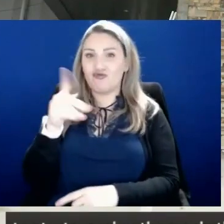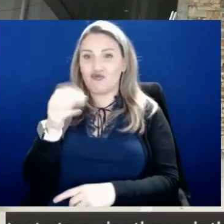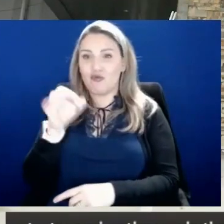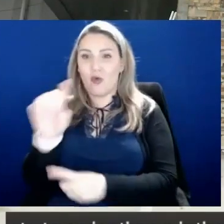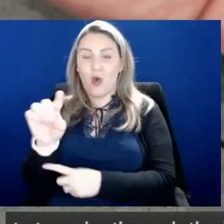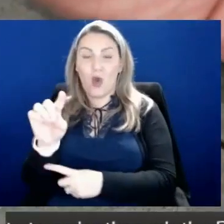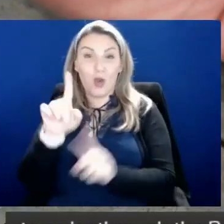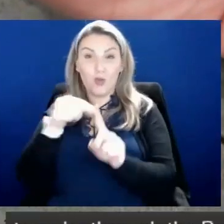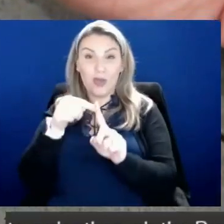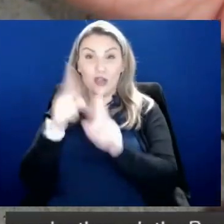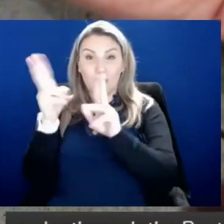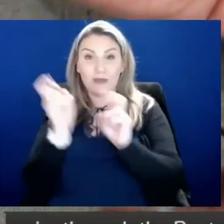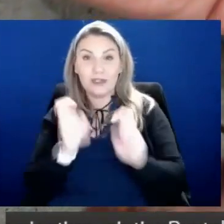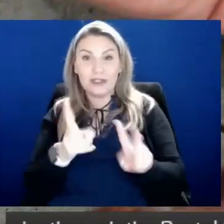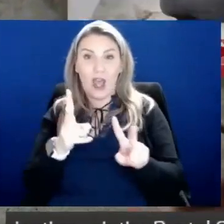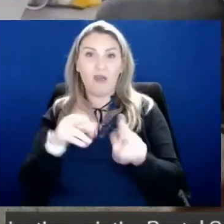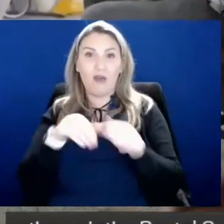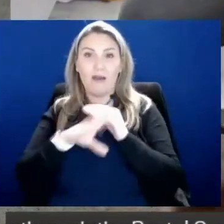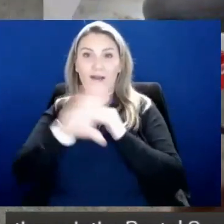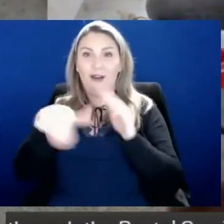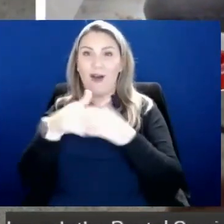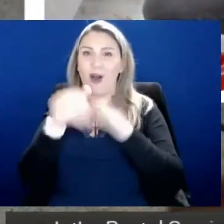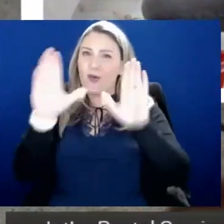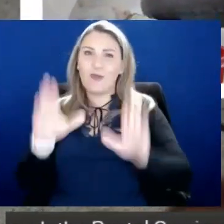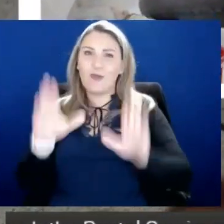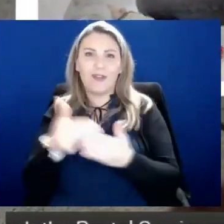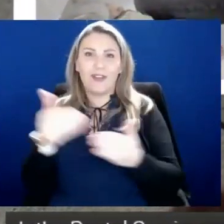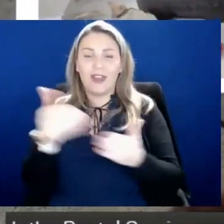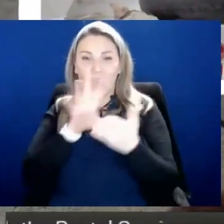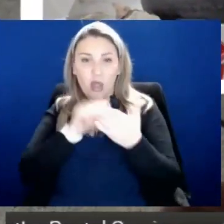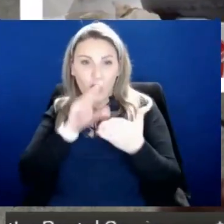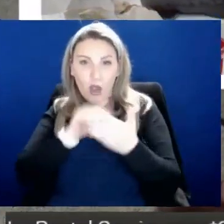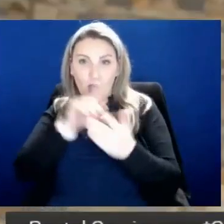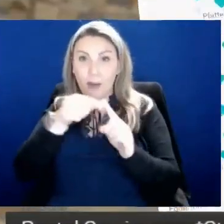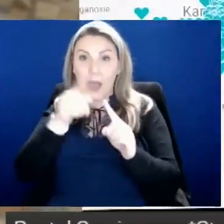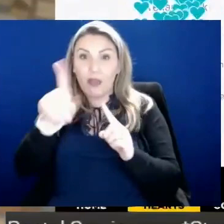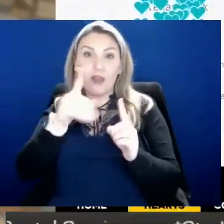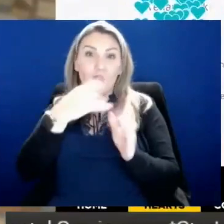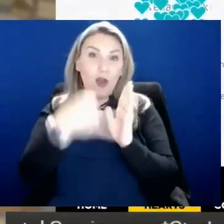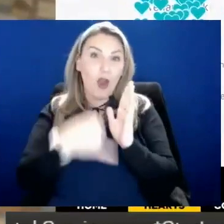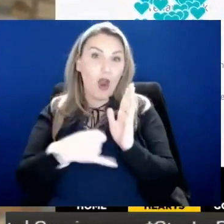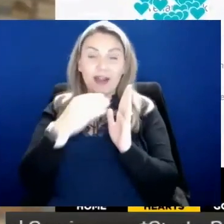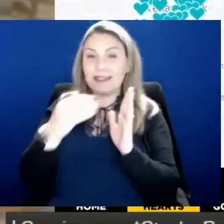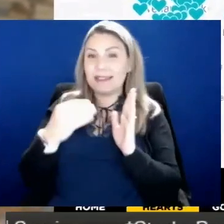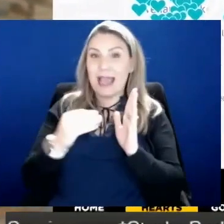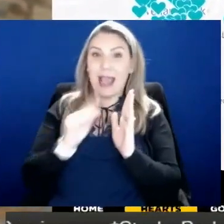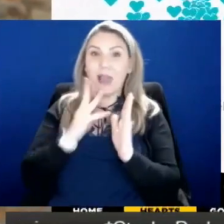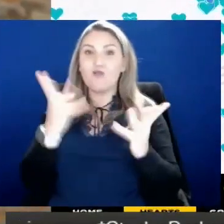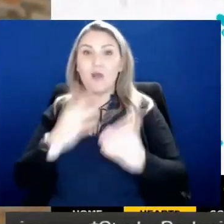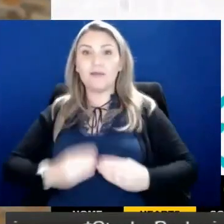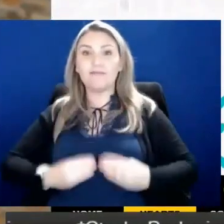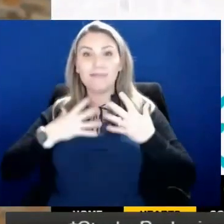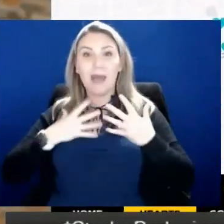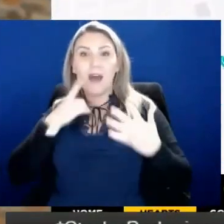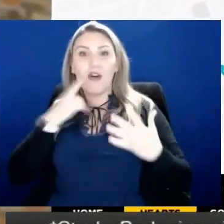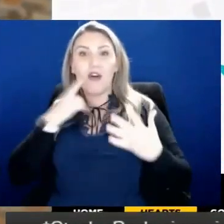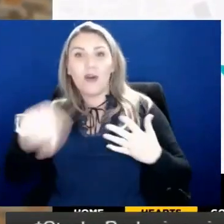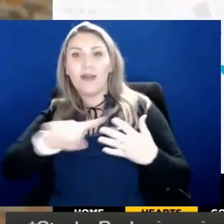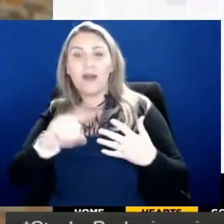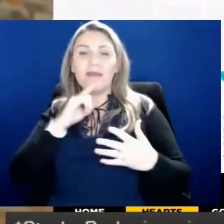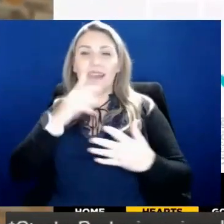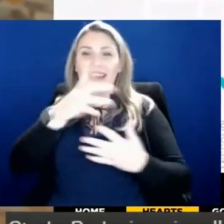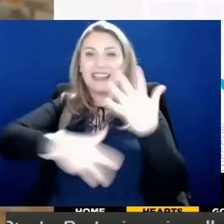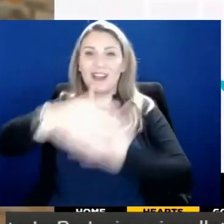great features. You can learn about each heart's artist and inspiration. You'll have access to an interactive map that allows you to